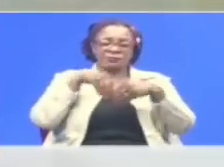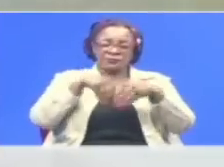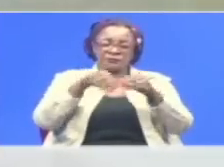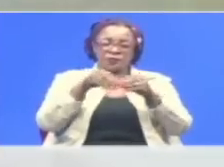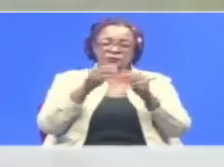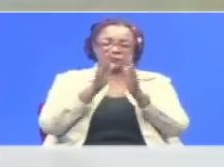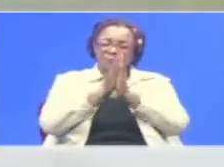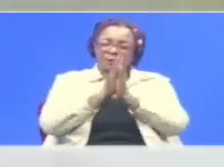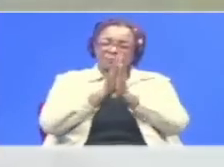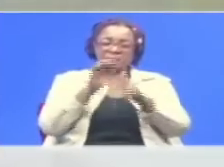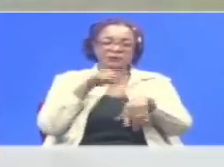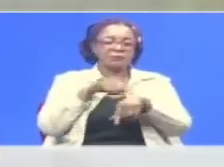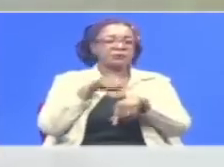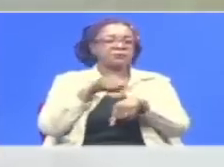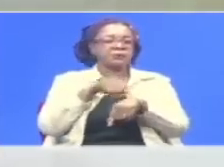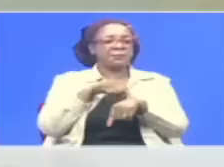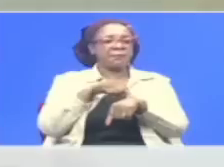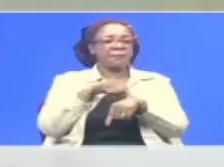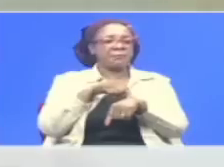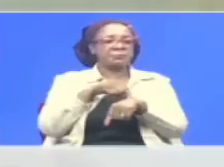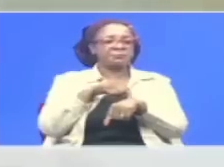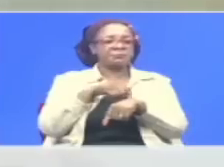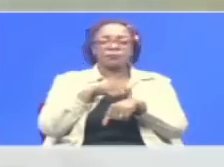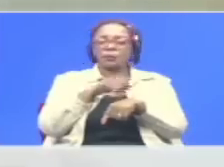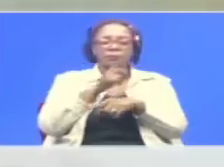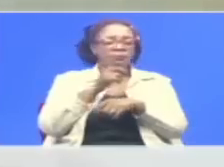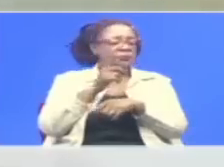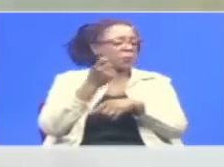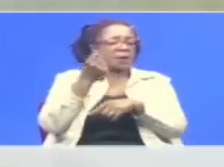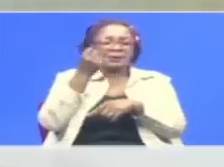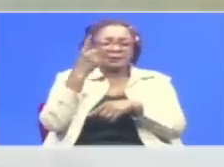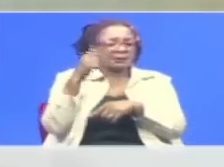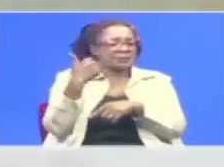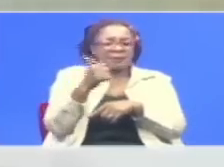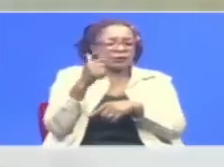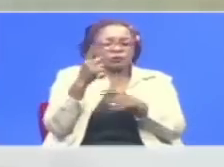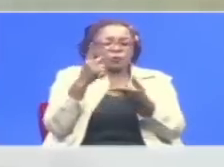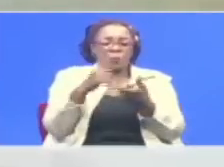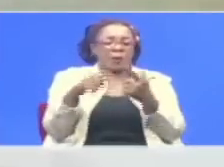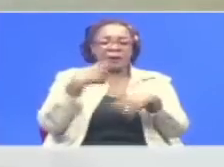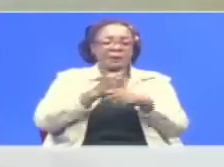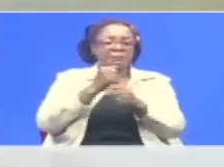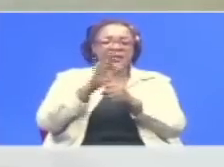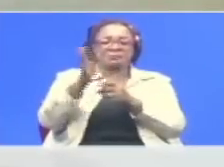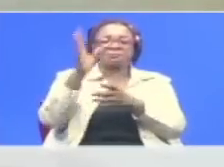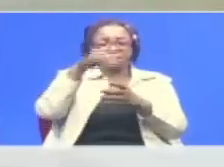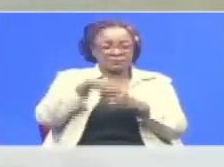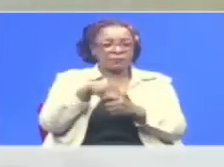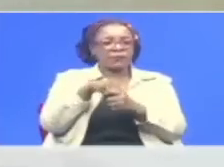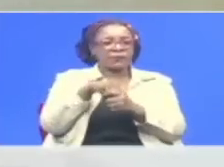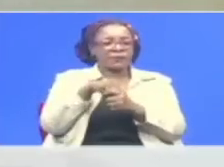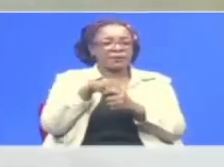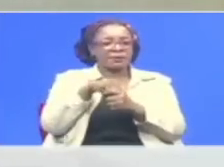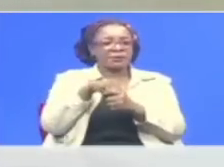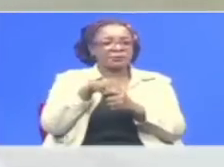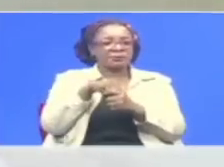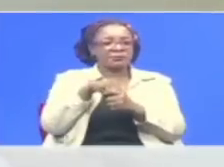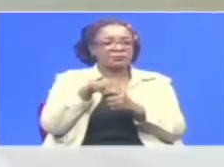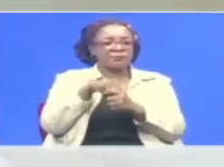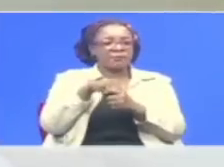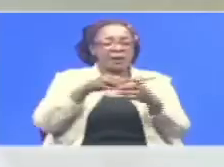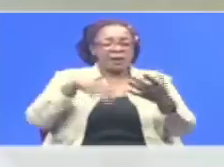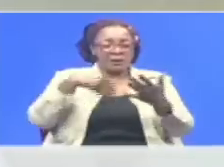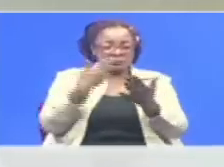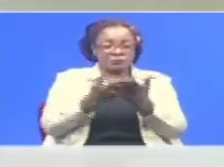sawa. Hatujaelewa ni kitu gani ambacho kimuingia mtoto wangu kama yakafika mambo hapo